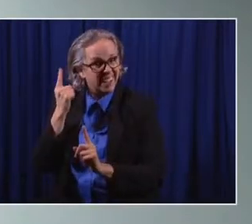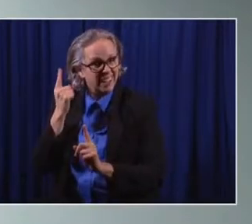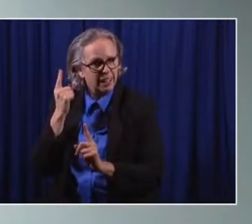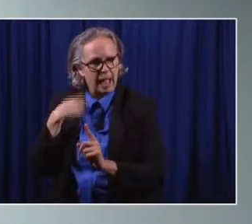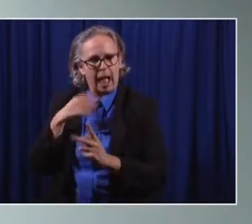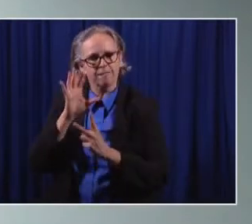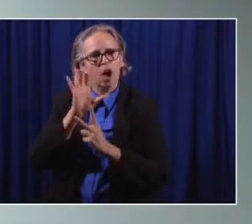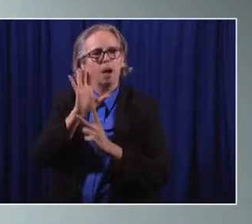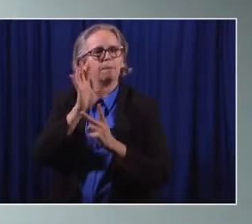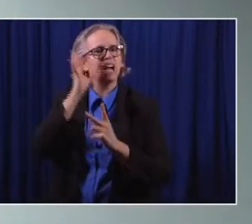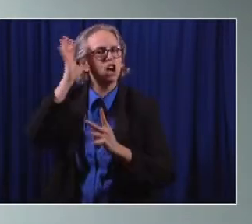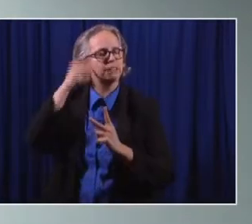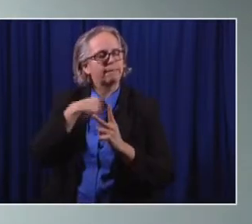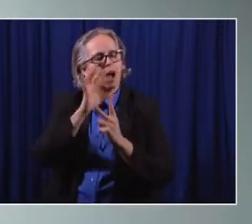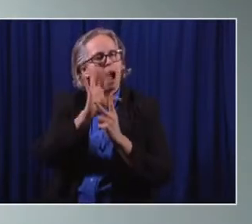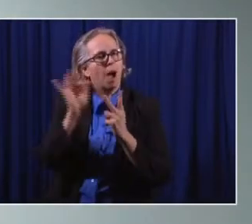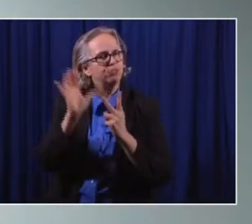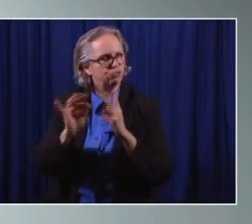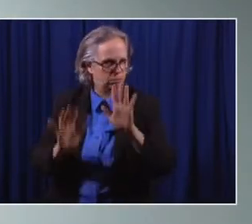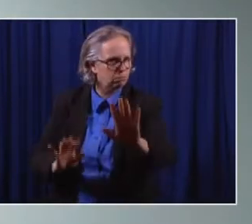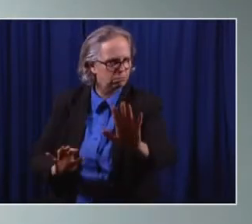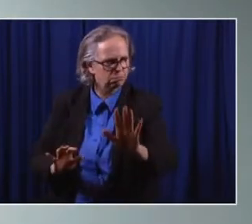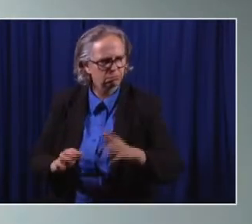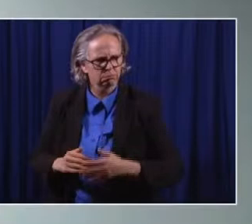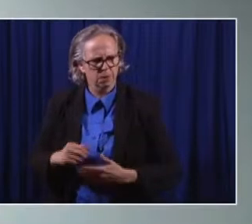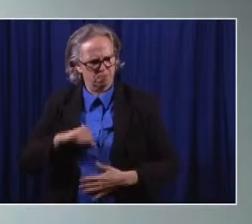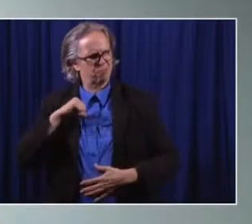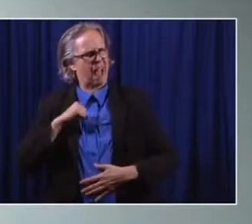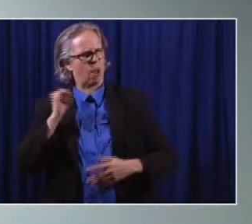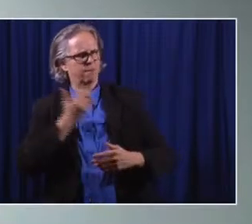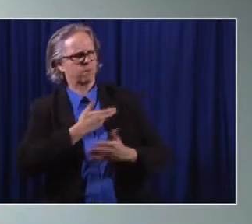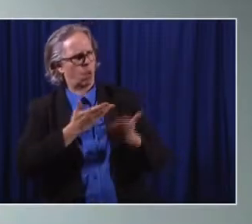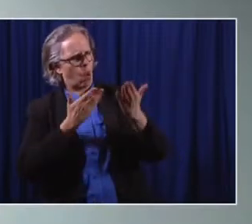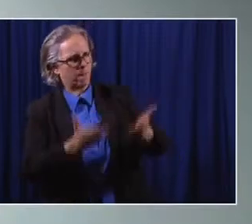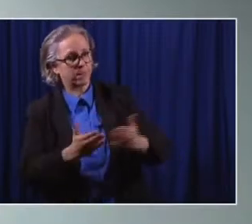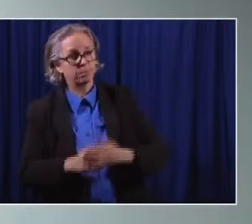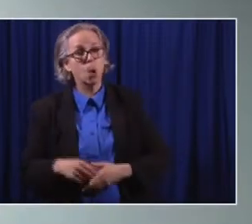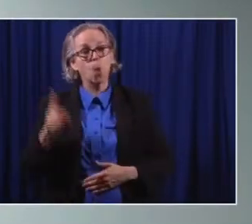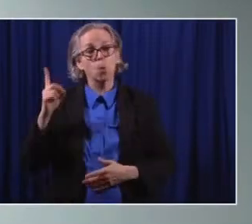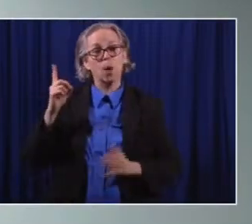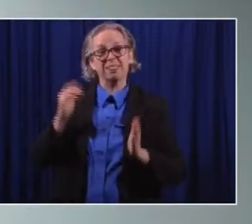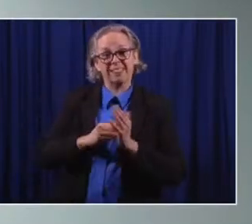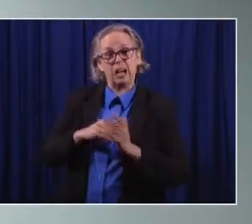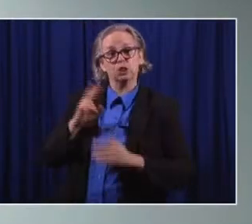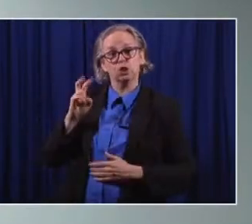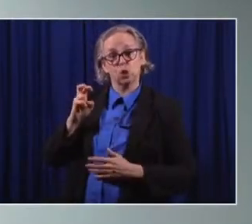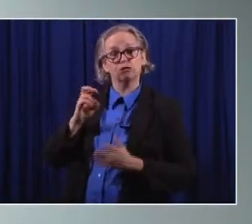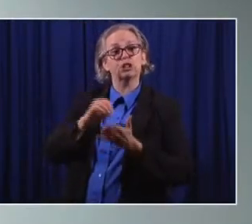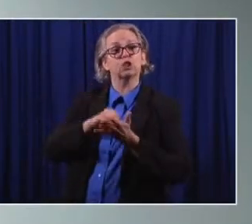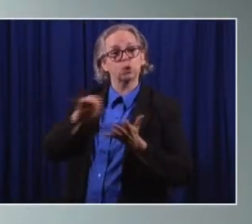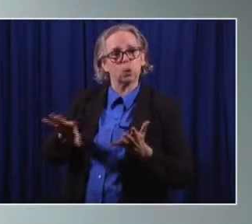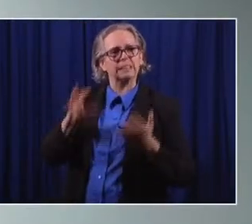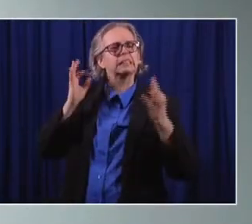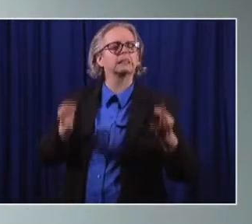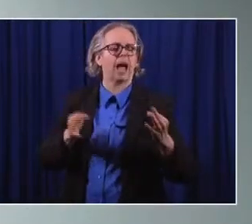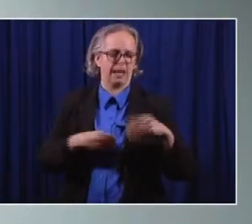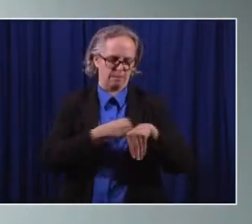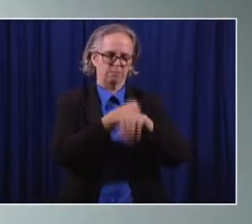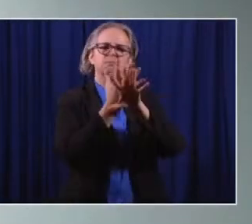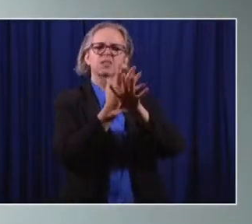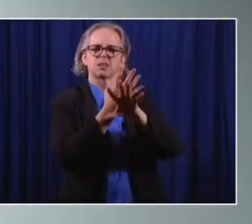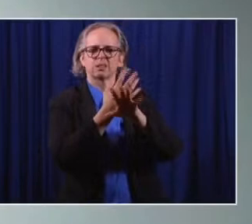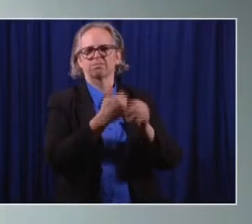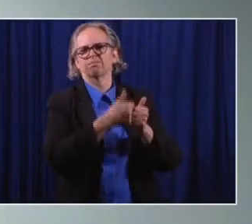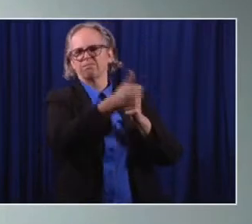them a choice. About 1,200 students chose remote, and we have about 2,600 students that